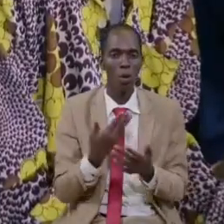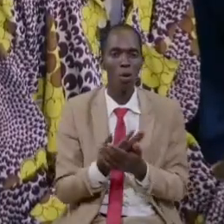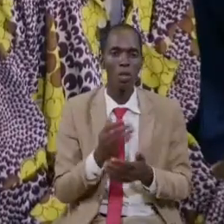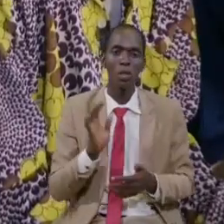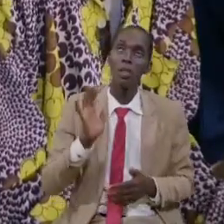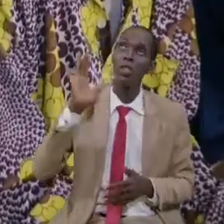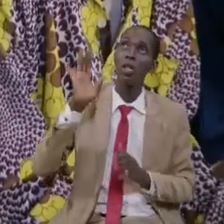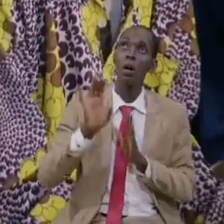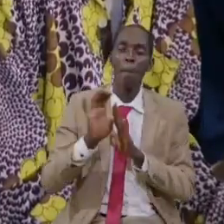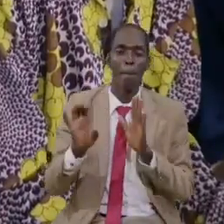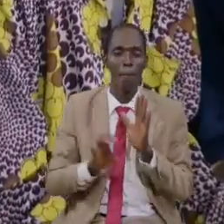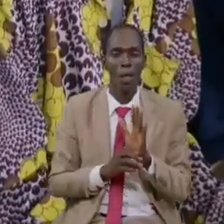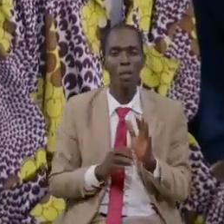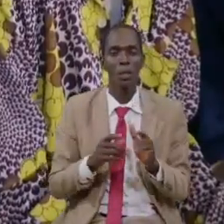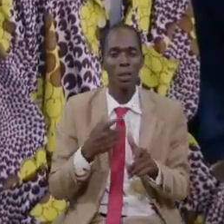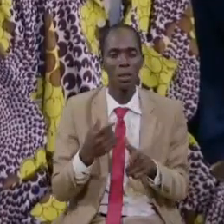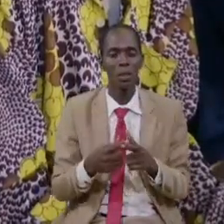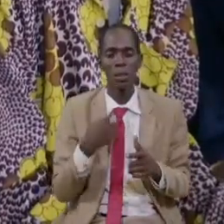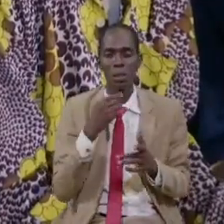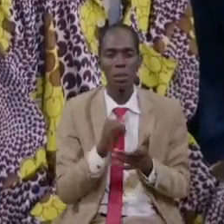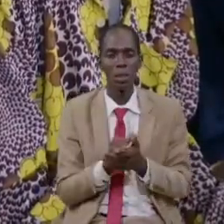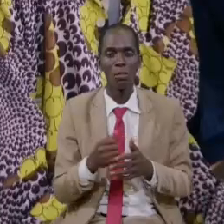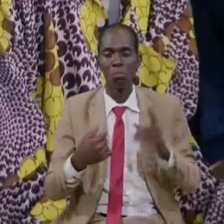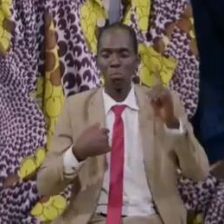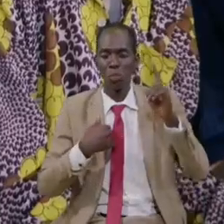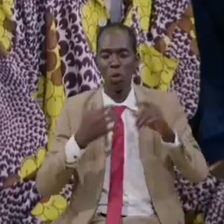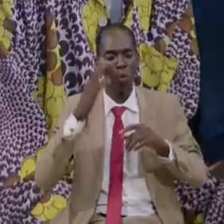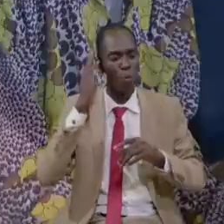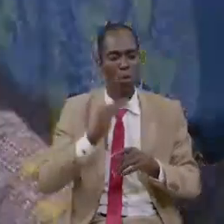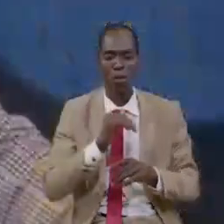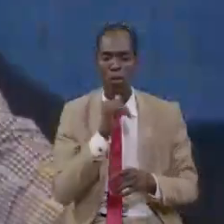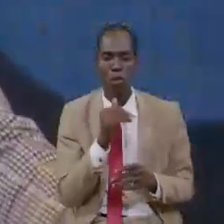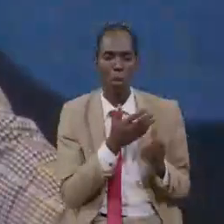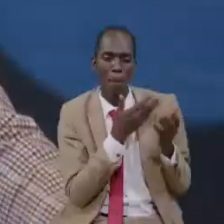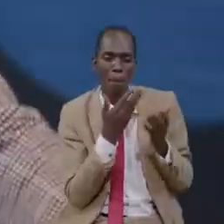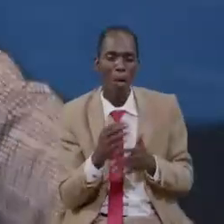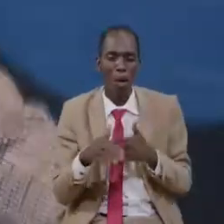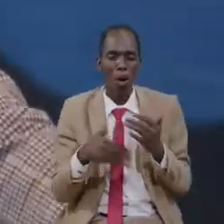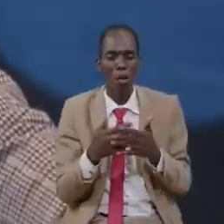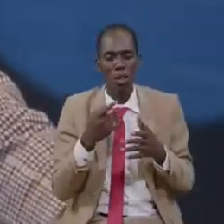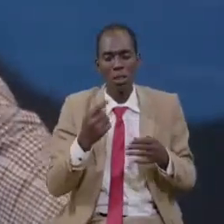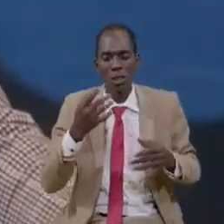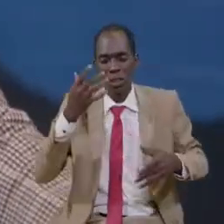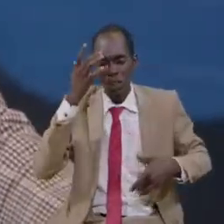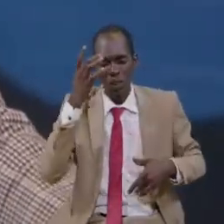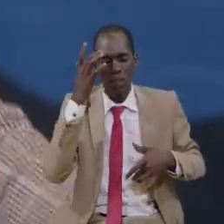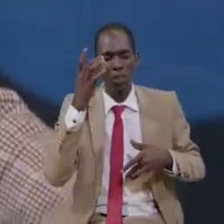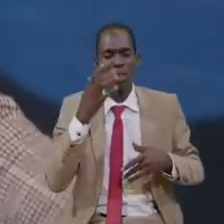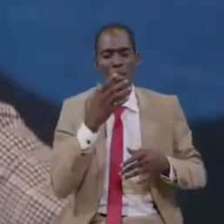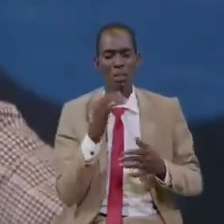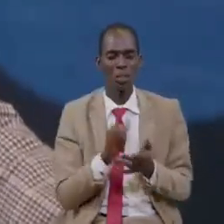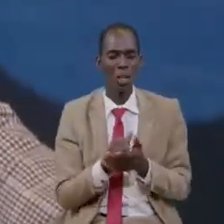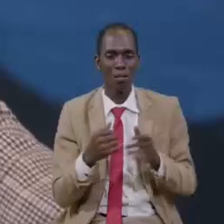not bring upon you all the sicknesses and the curse I brought upon